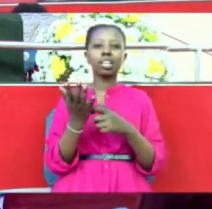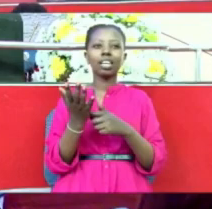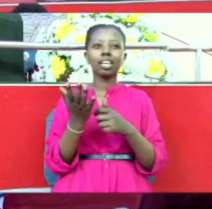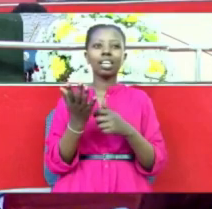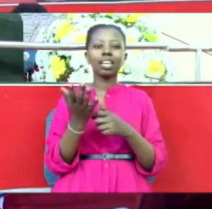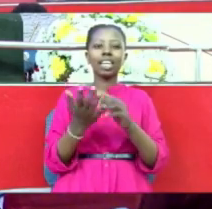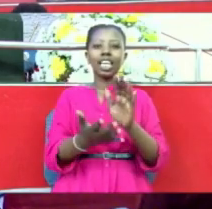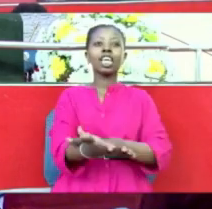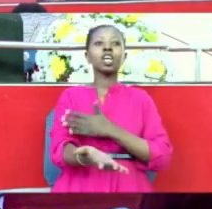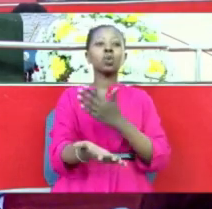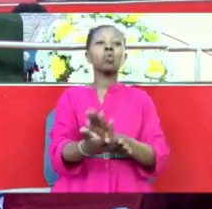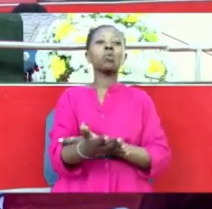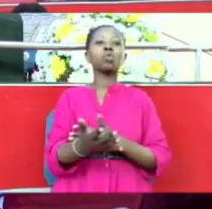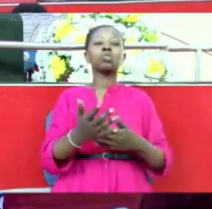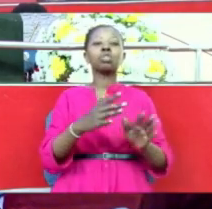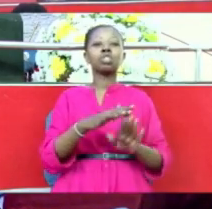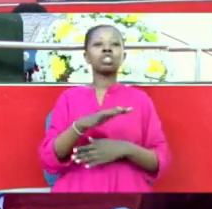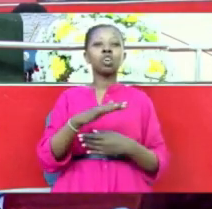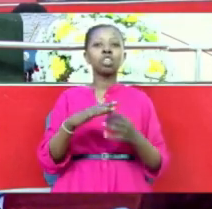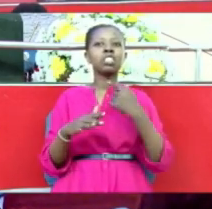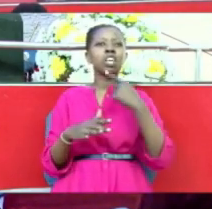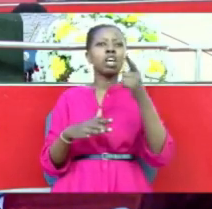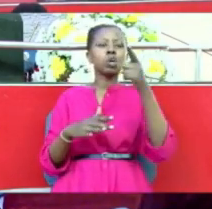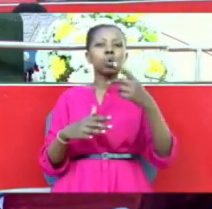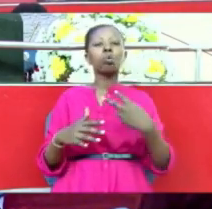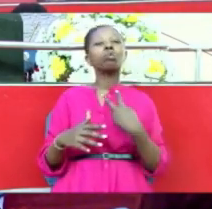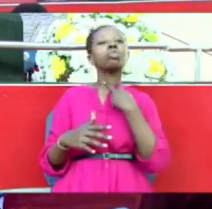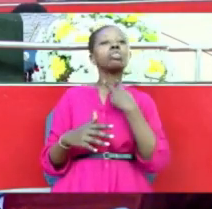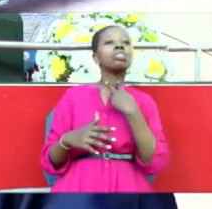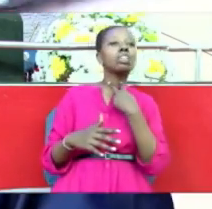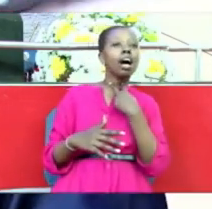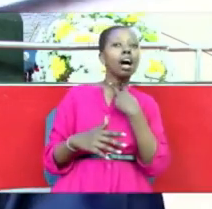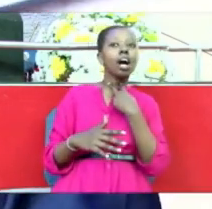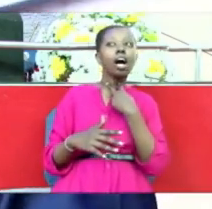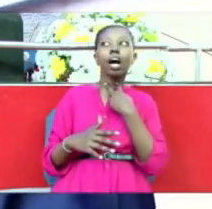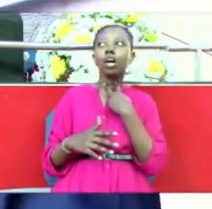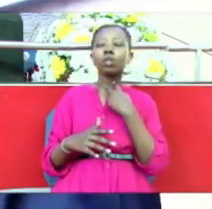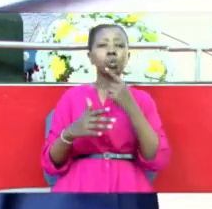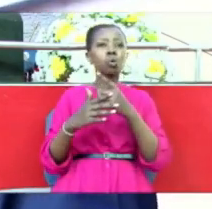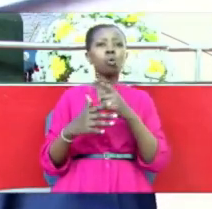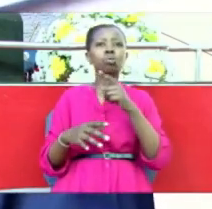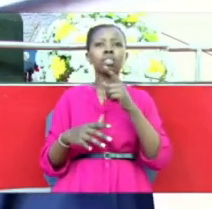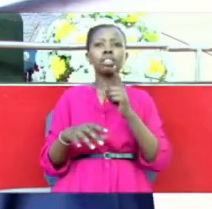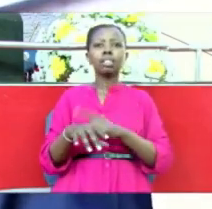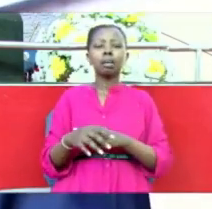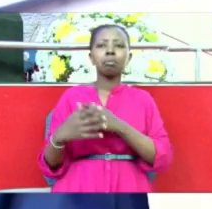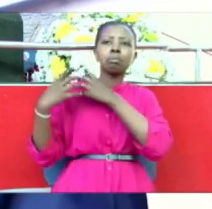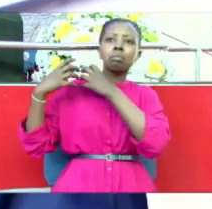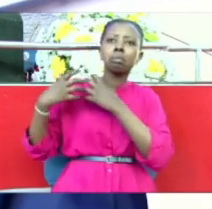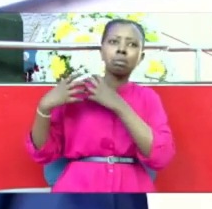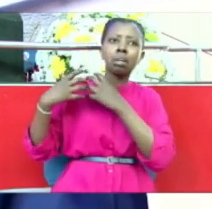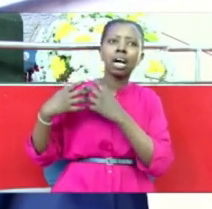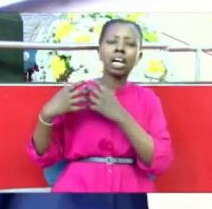utakwama. Kwa sababu kile umebeba akiingia ule mlango utakwama.